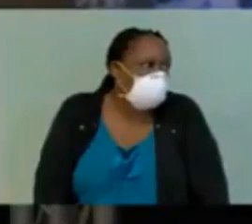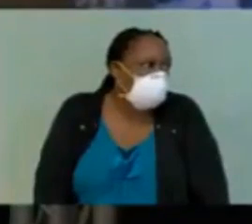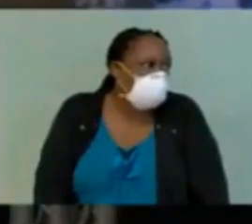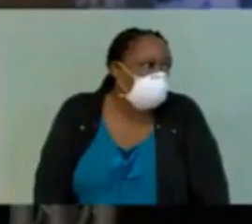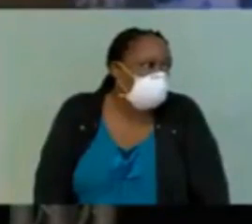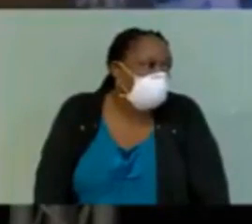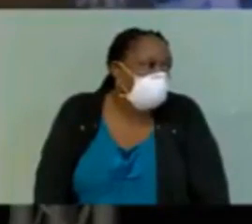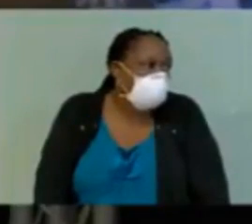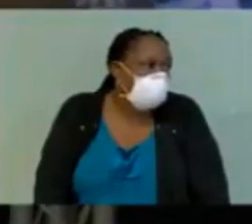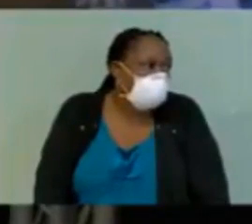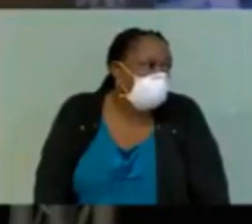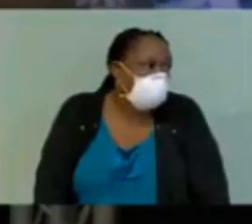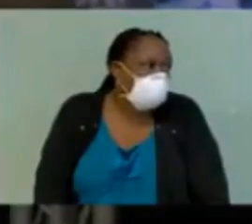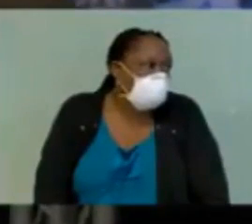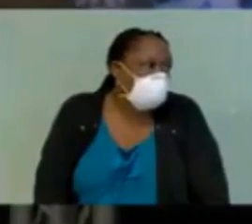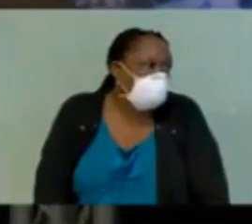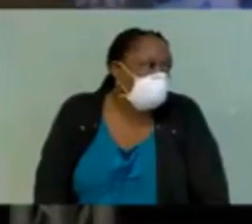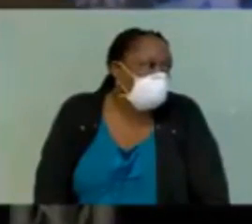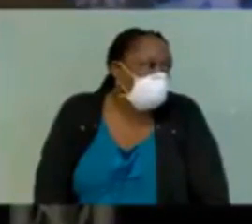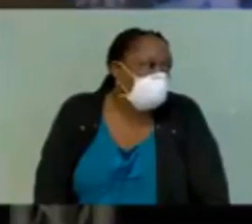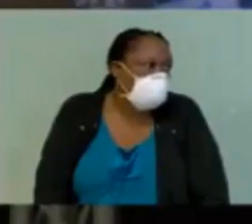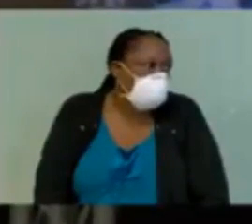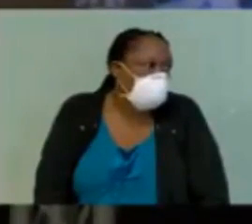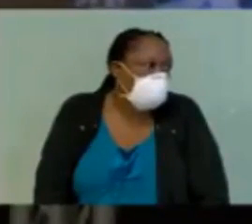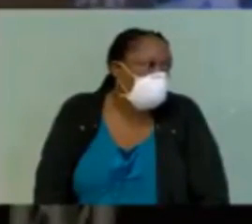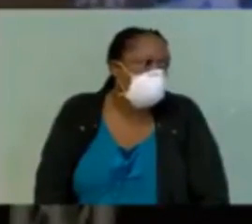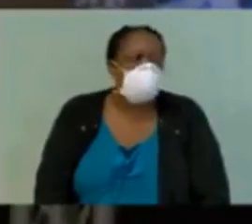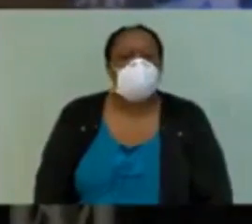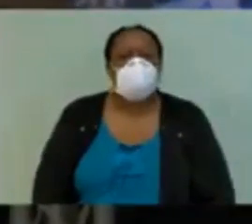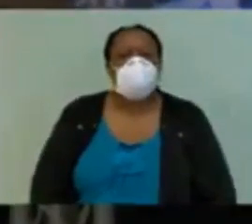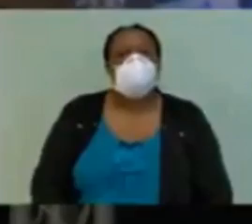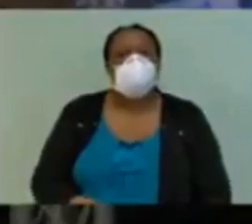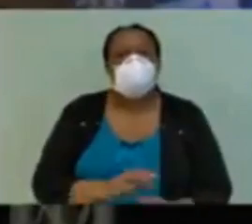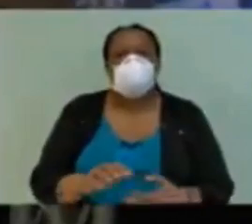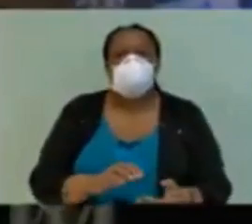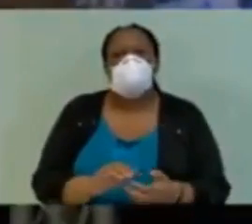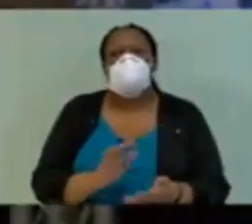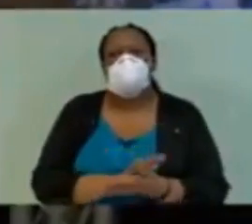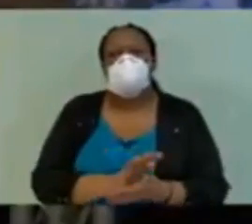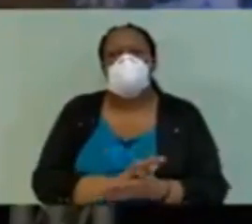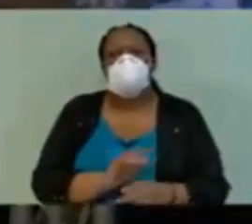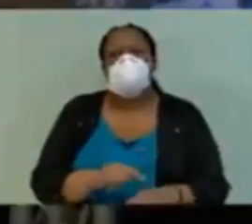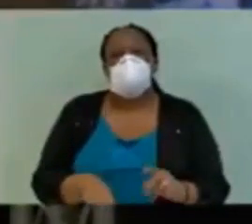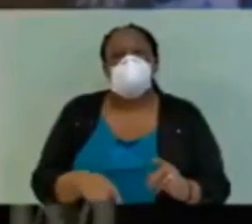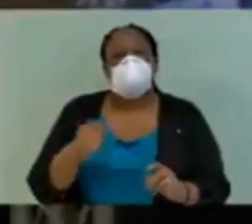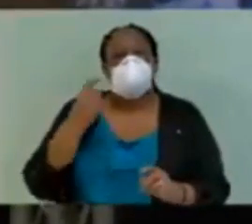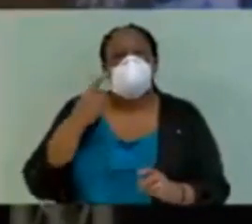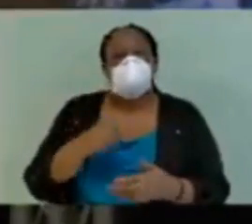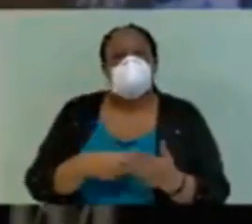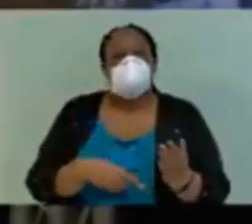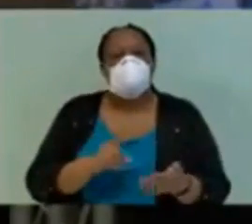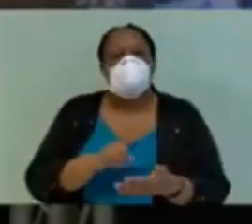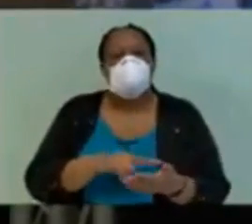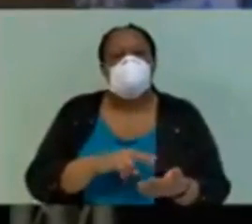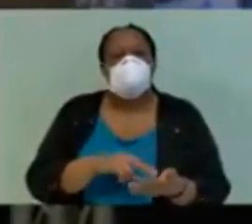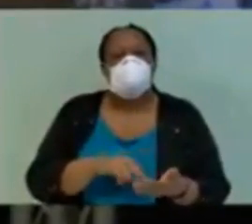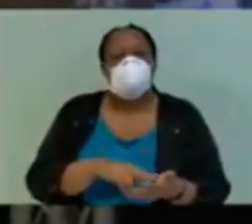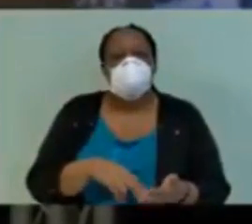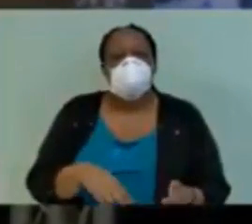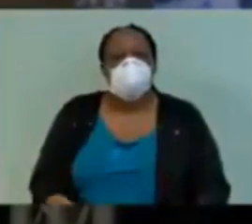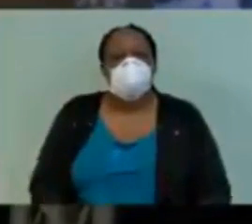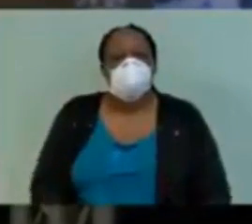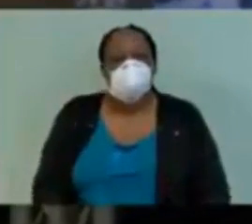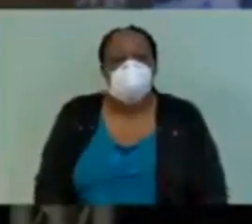I can get within Sinkets. And because of that, we would have seen fall off in the arrival